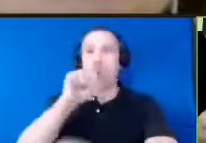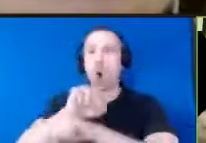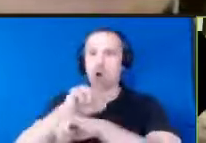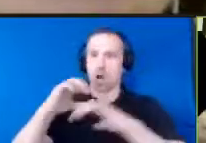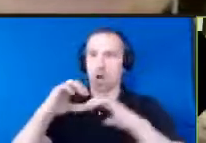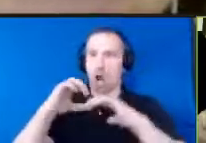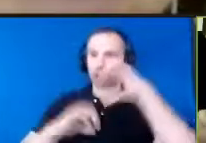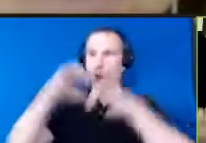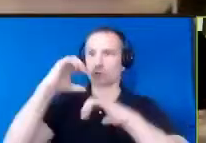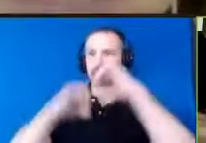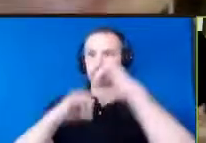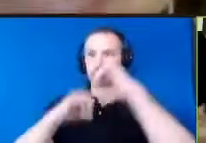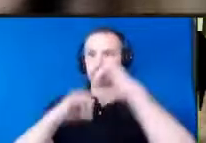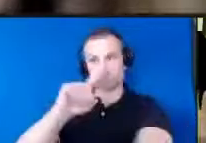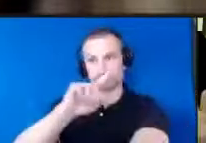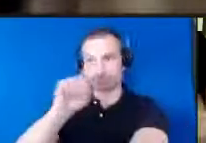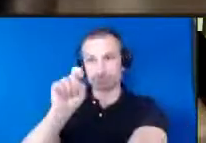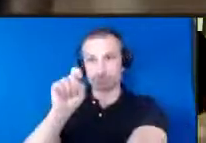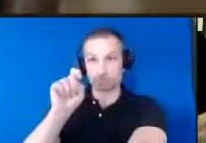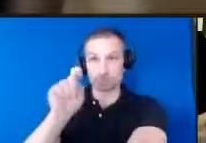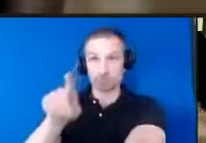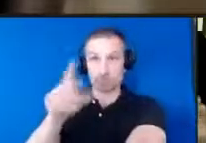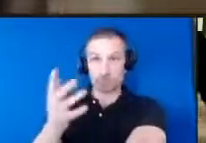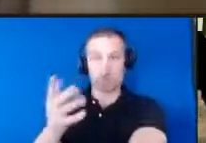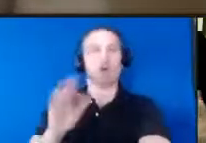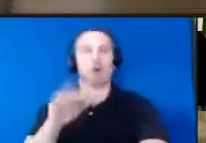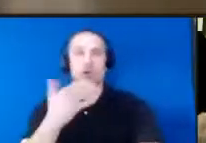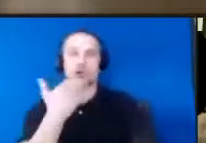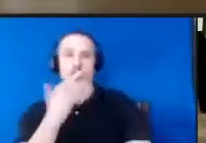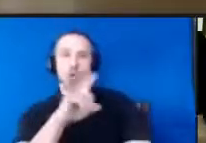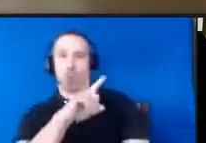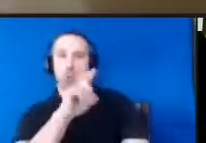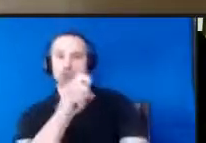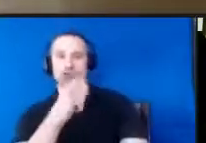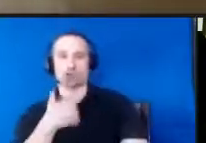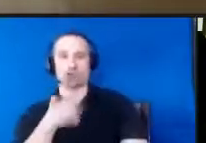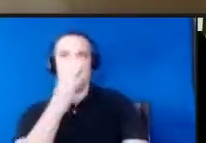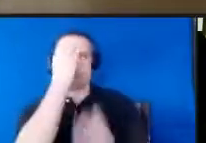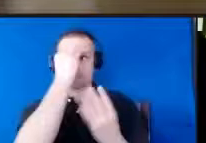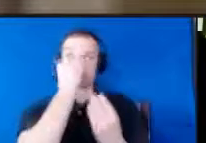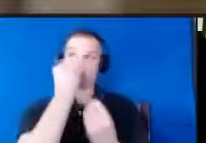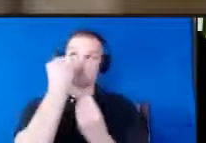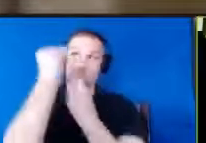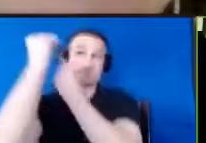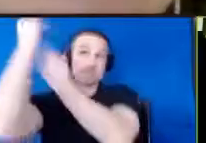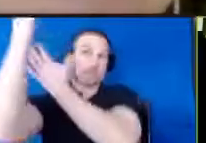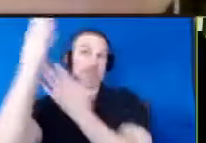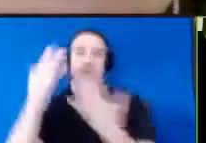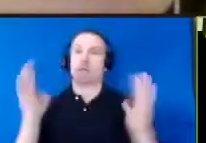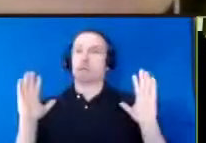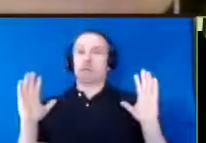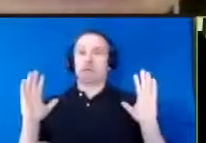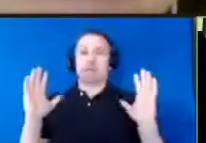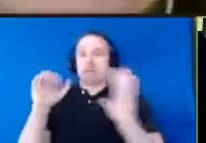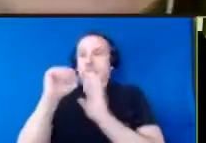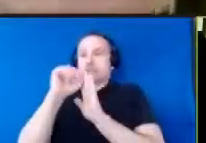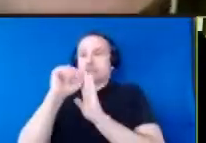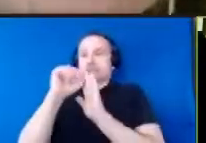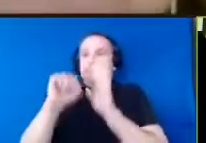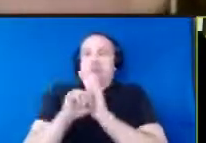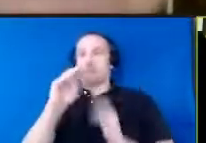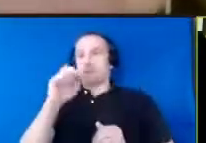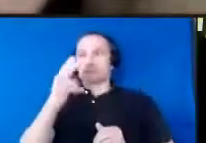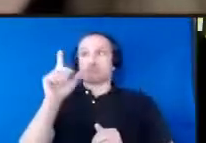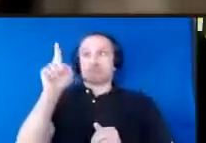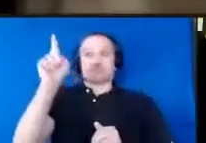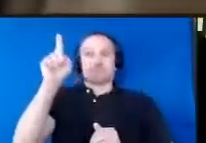specific. That's a great question. I will send that one up the line. That's a decision that's being manned by the state of Michigan and